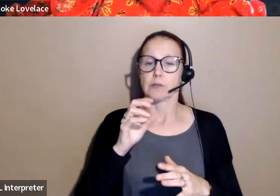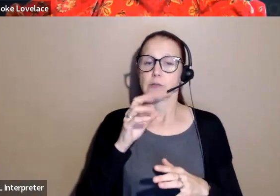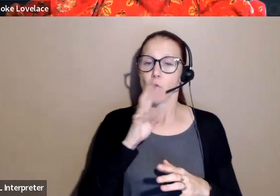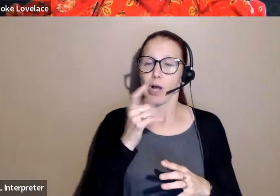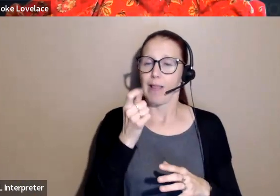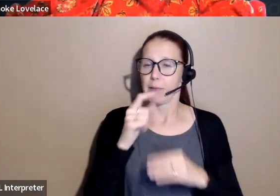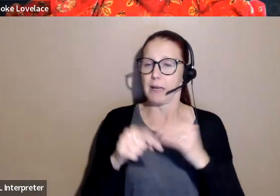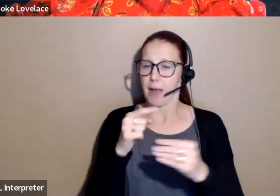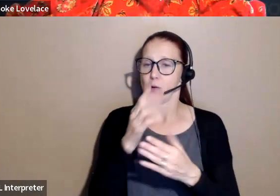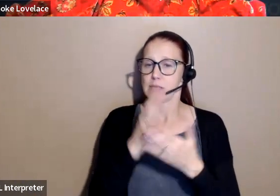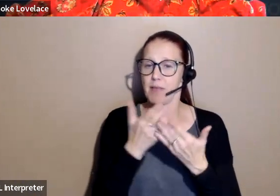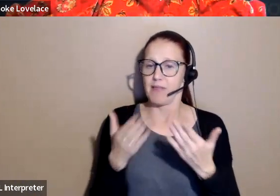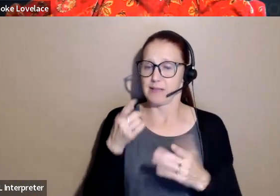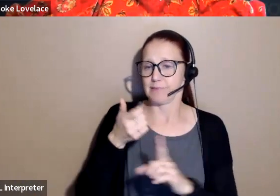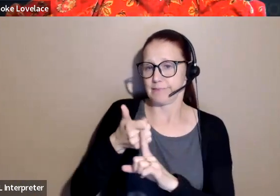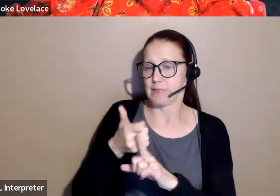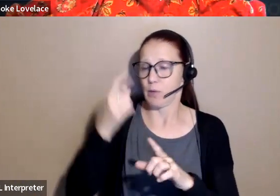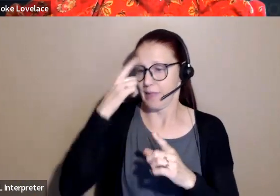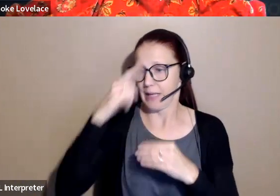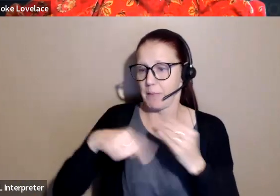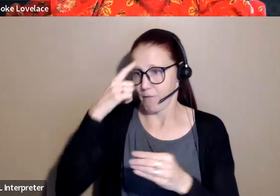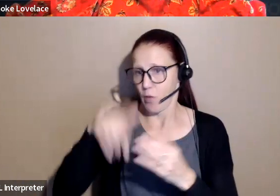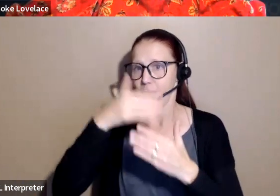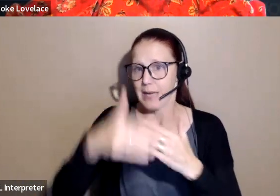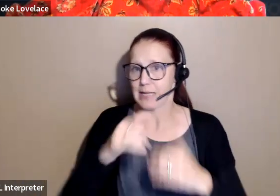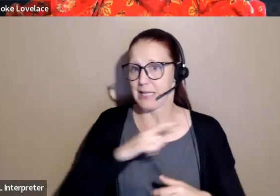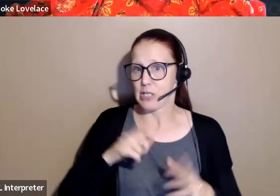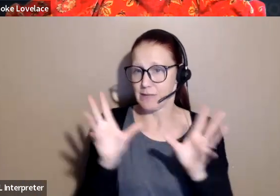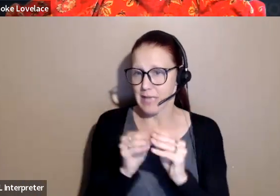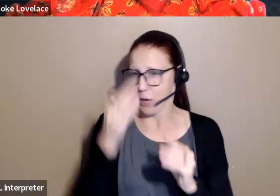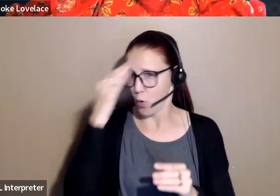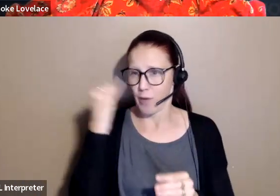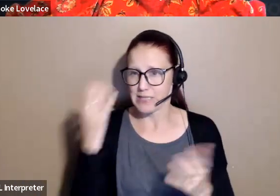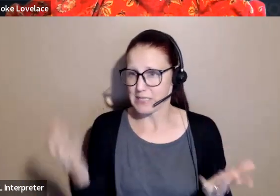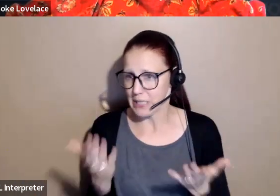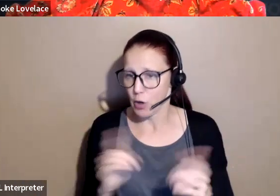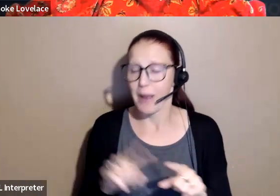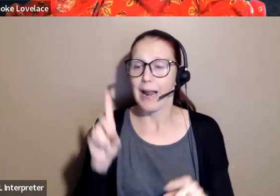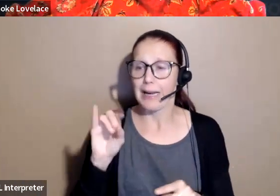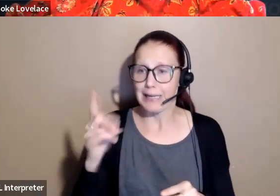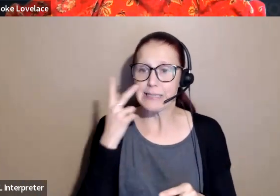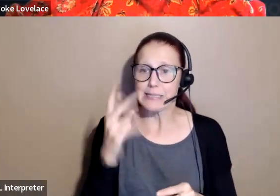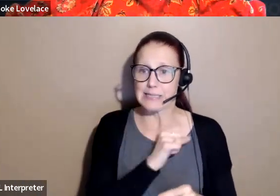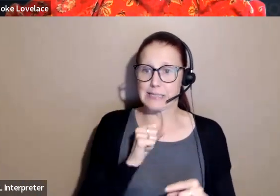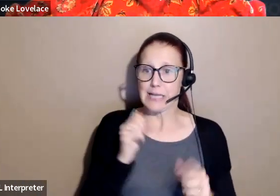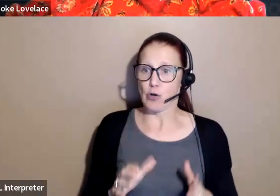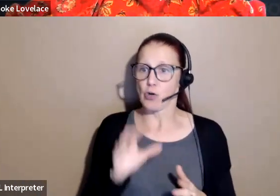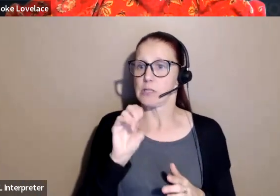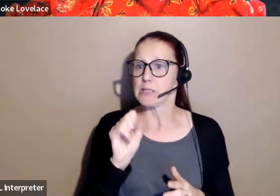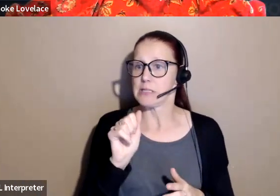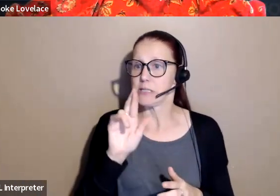the things he was thinking about for the next session. I don't know if he's on, but I did see Senator Sarah Trone